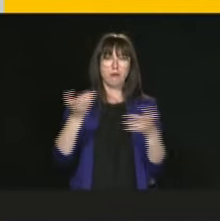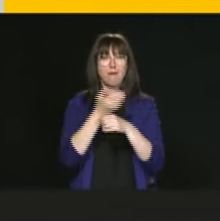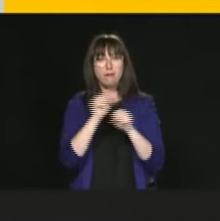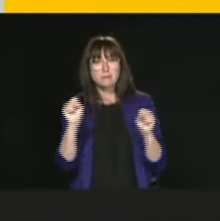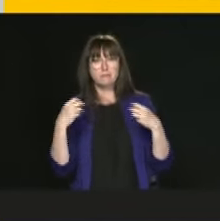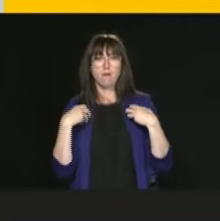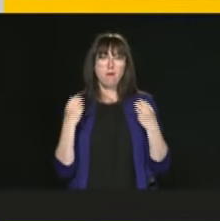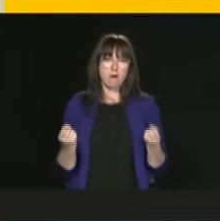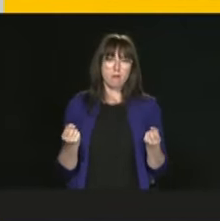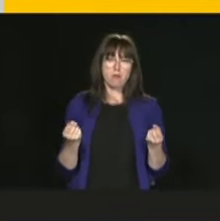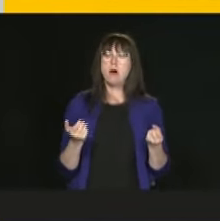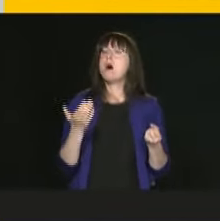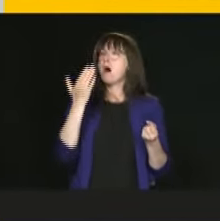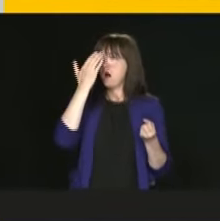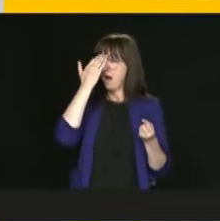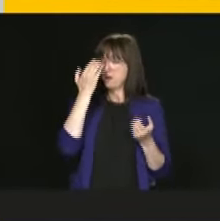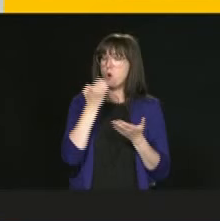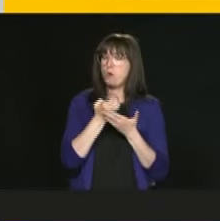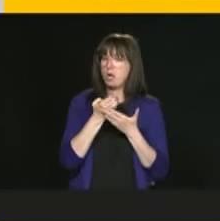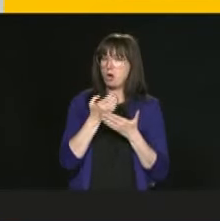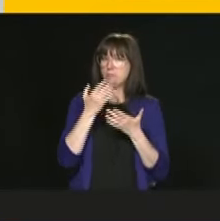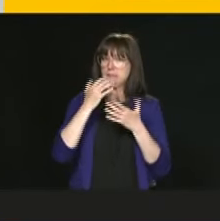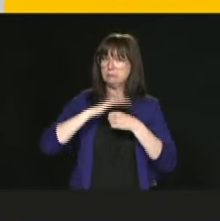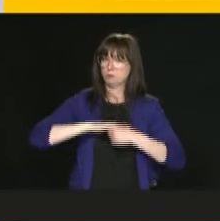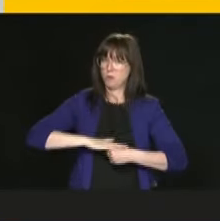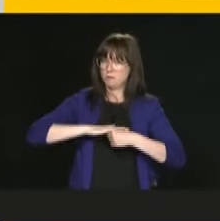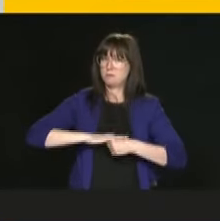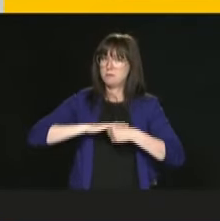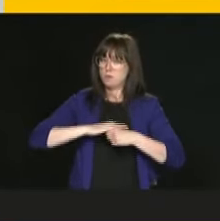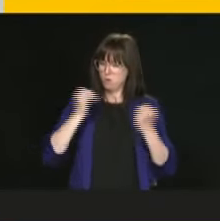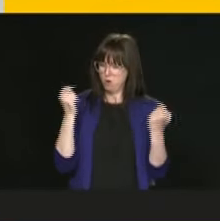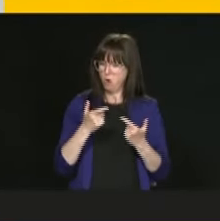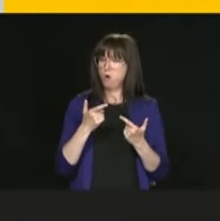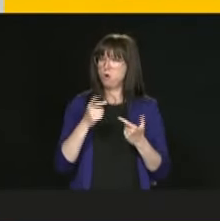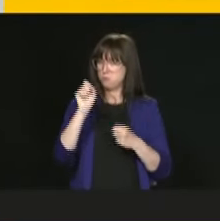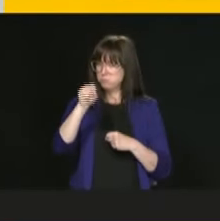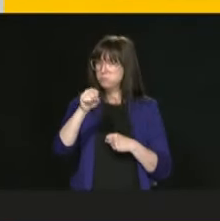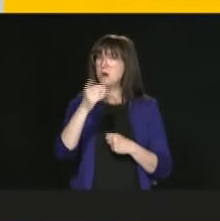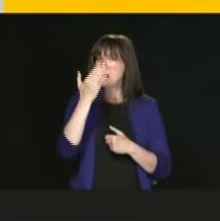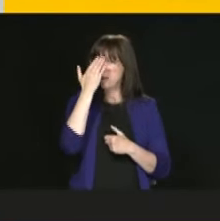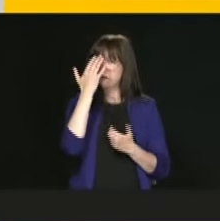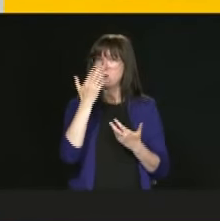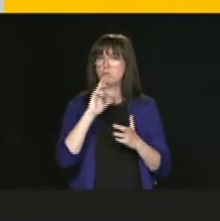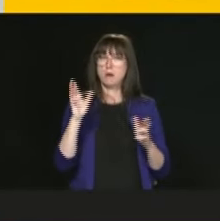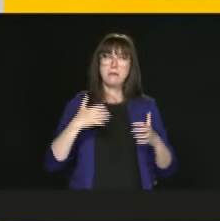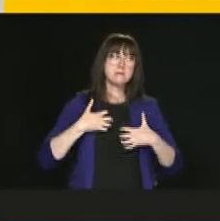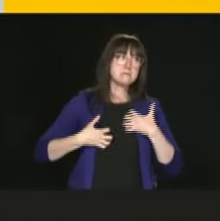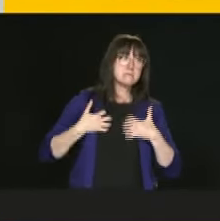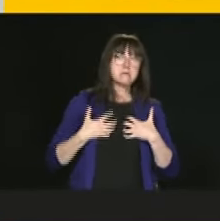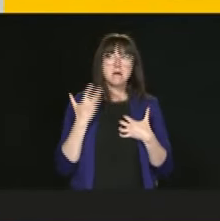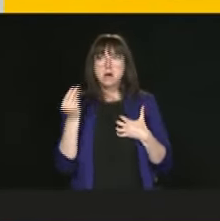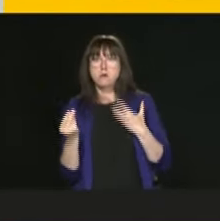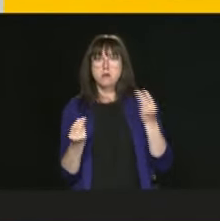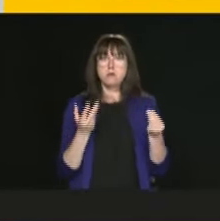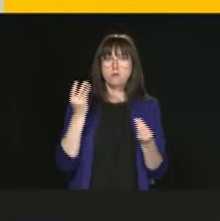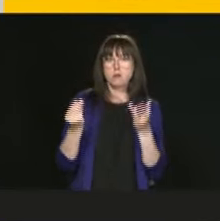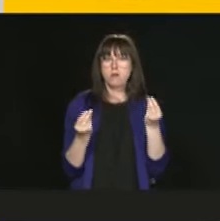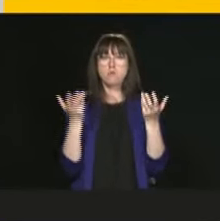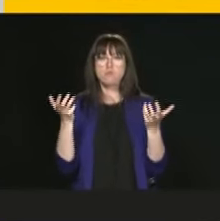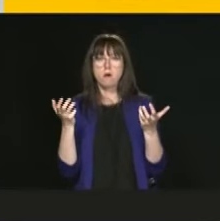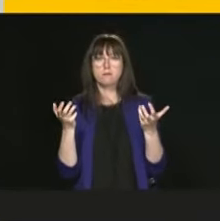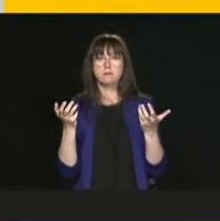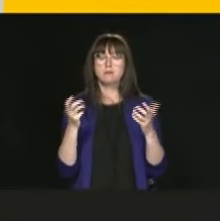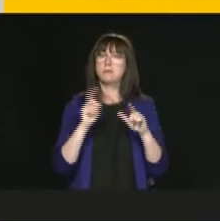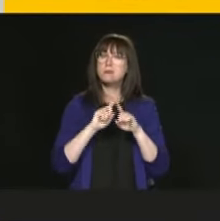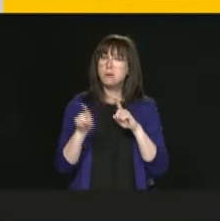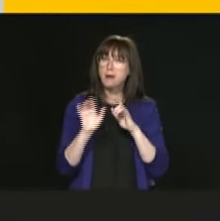healthy. I understand the economic pressures we're all under, and I understand how much people do want to go outside. But we need to do